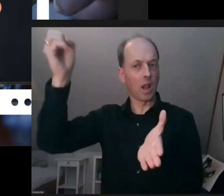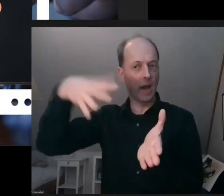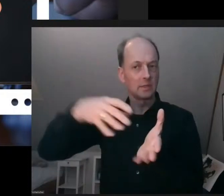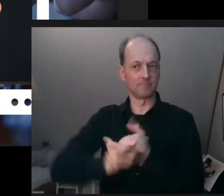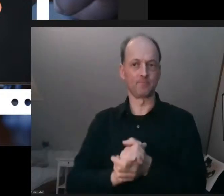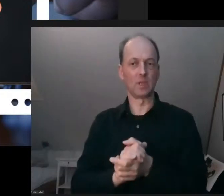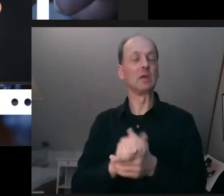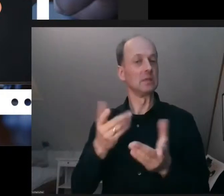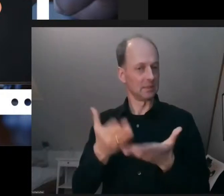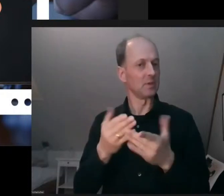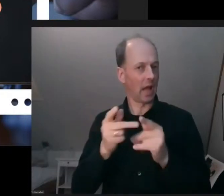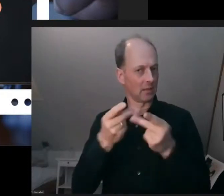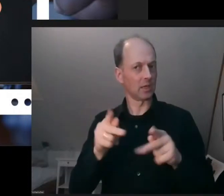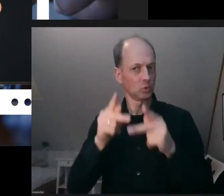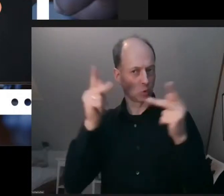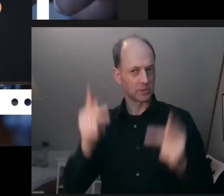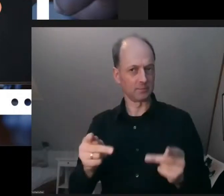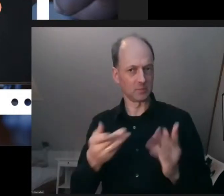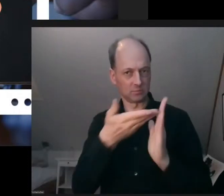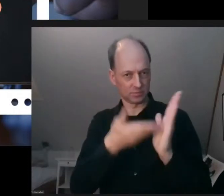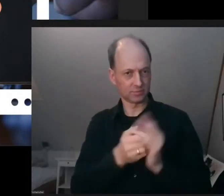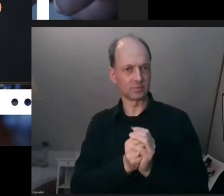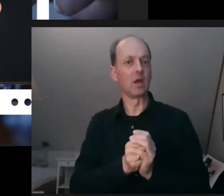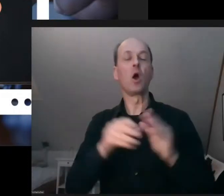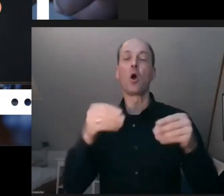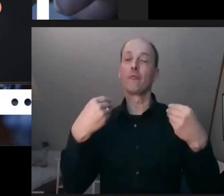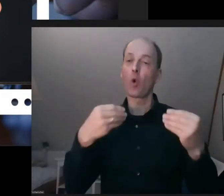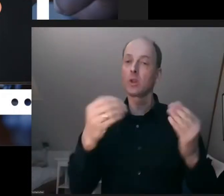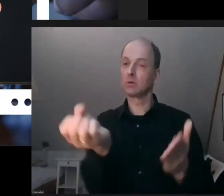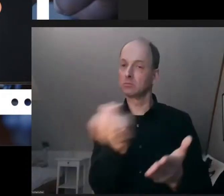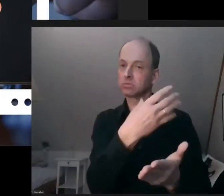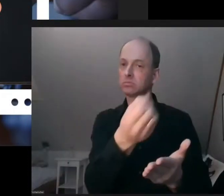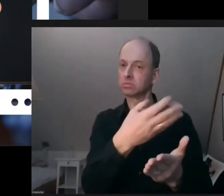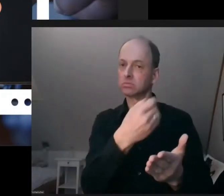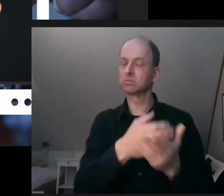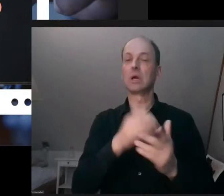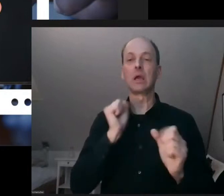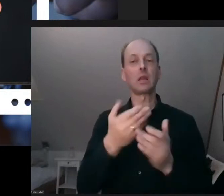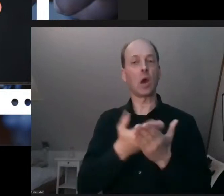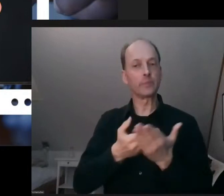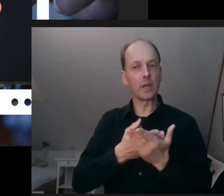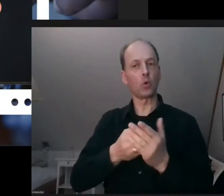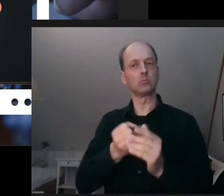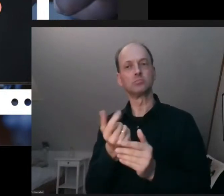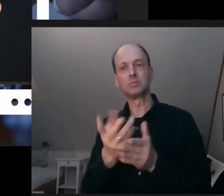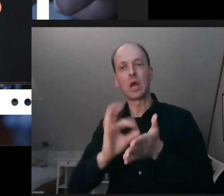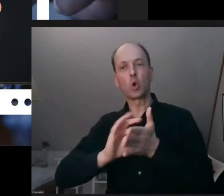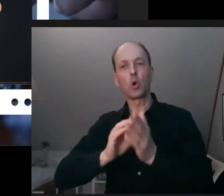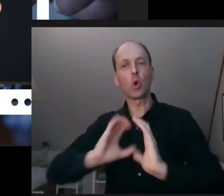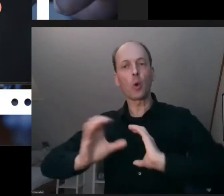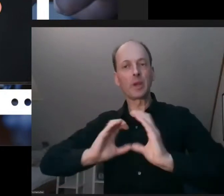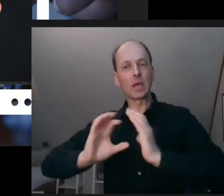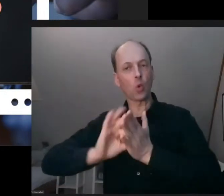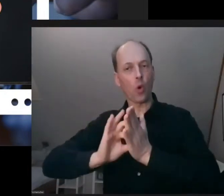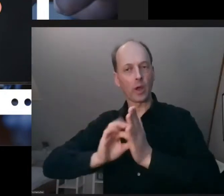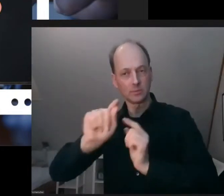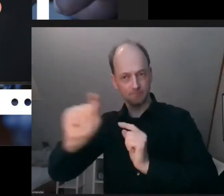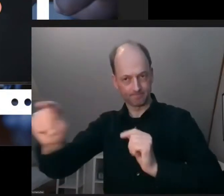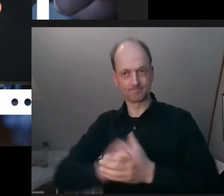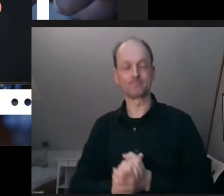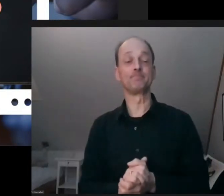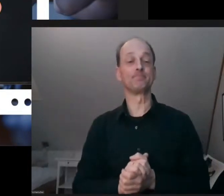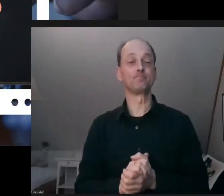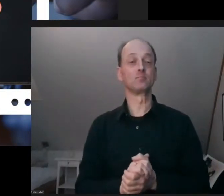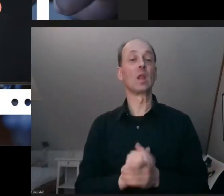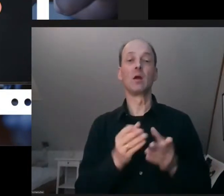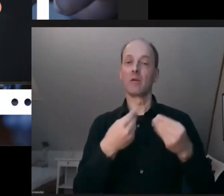with spotlights. These are so-called set of slides, and there are also small videos regarding certain subjects. You can